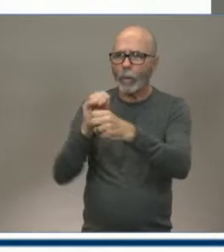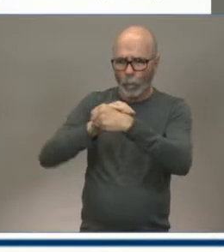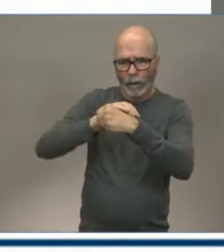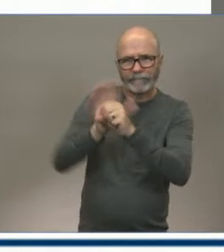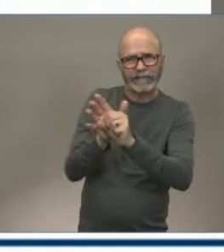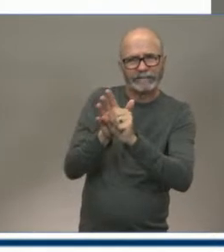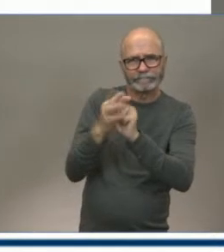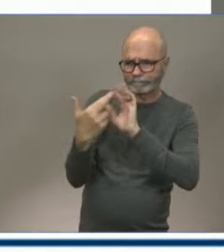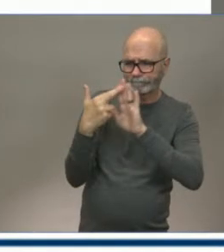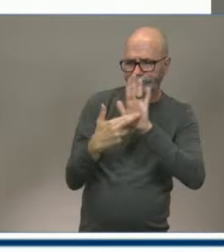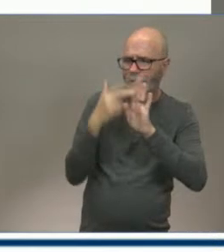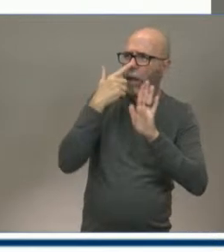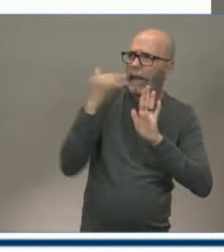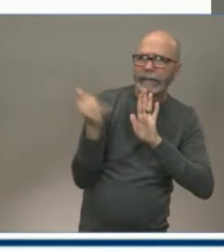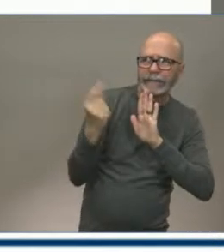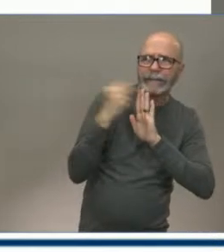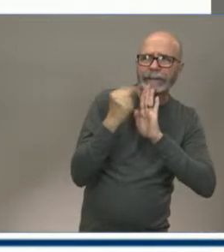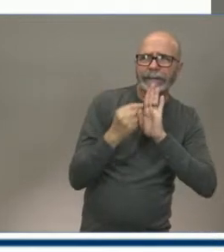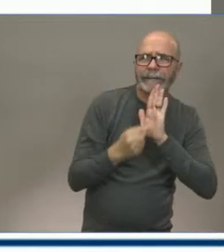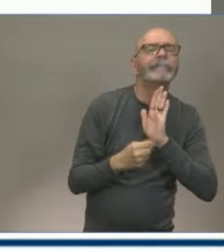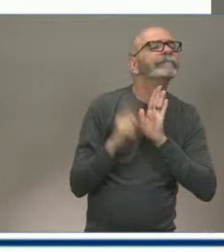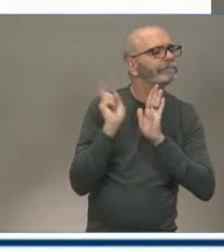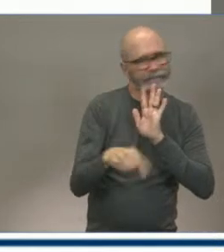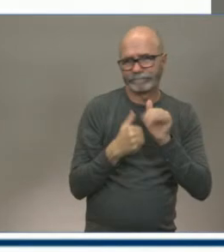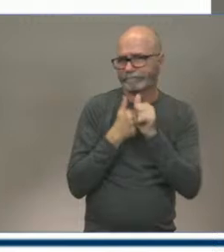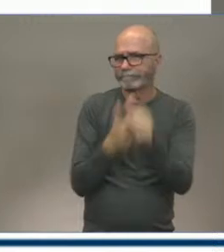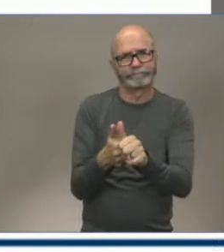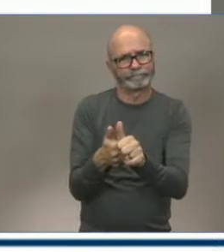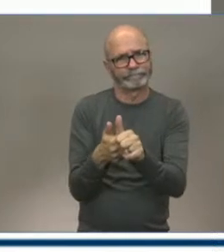in place when we reopened them after Wave 1.